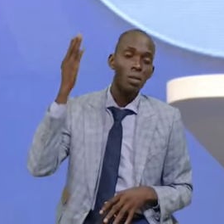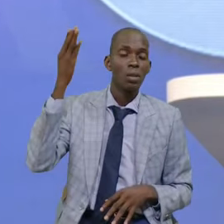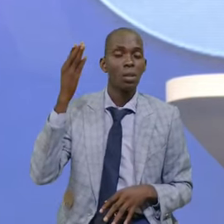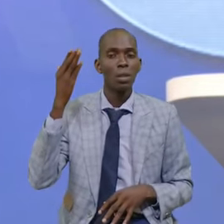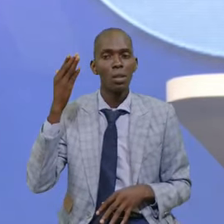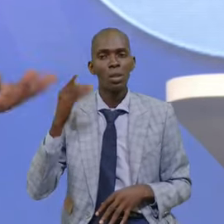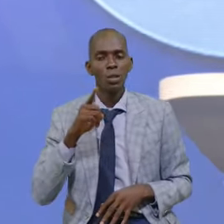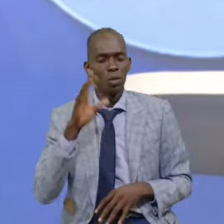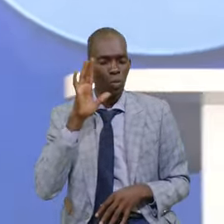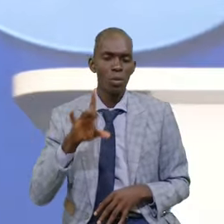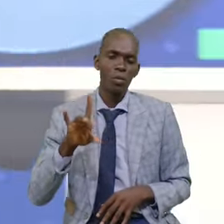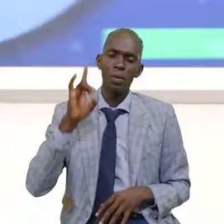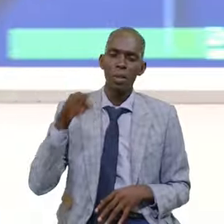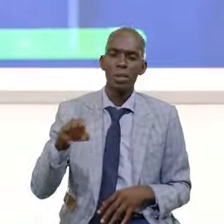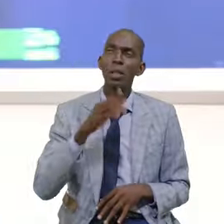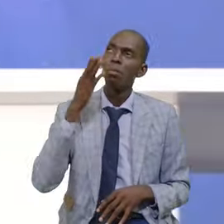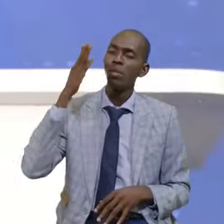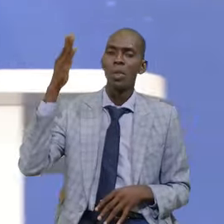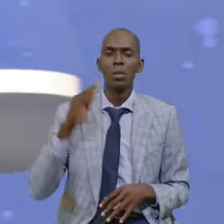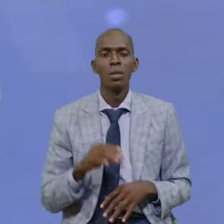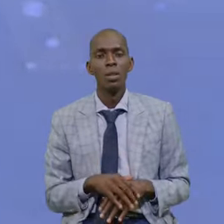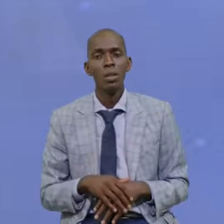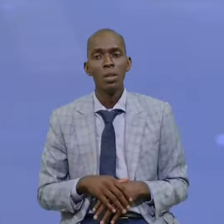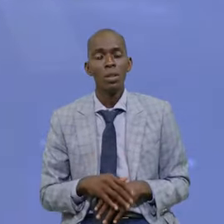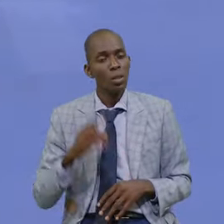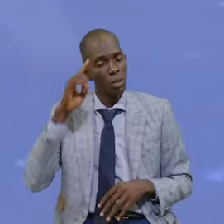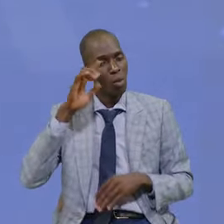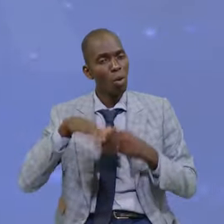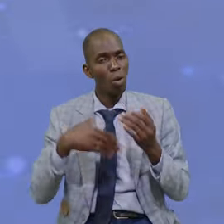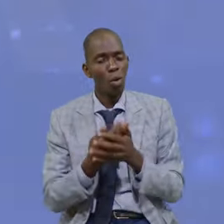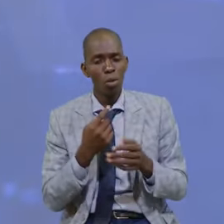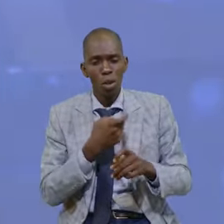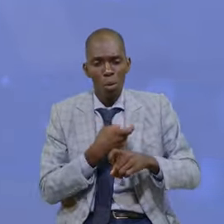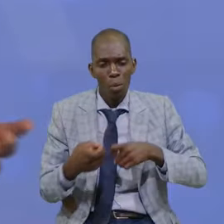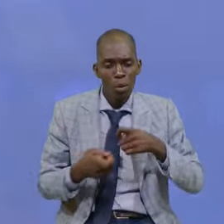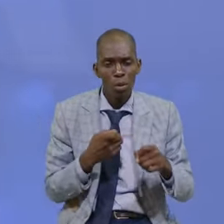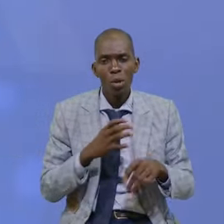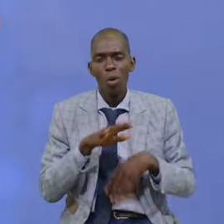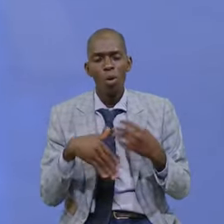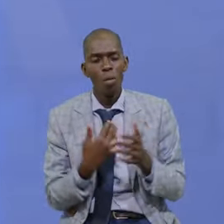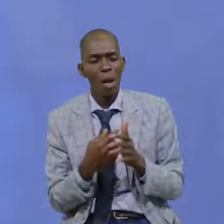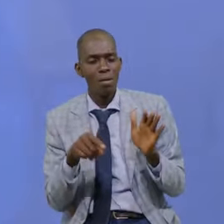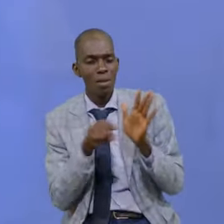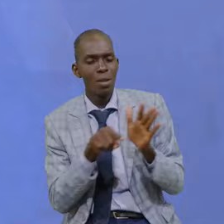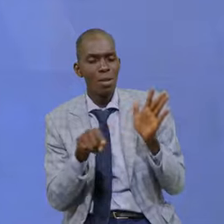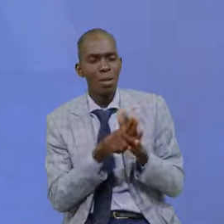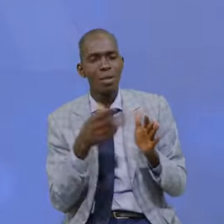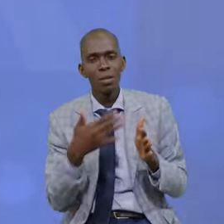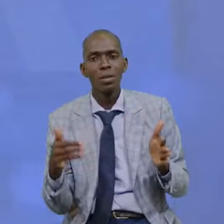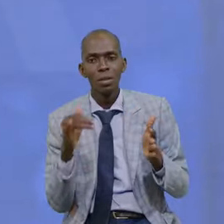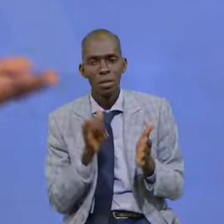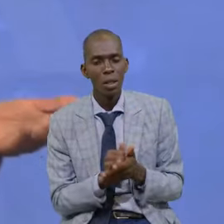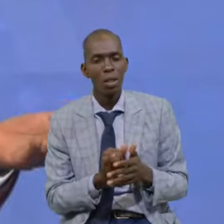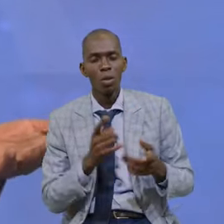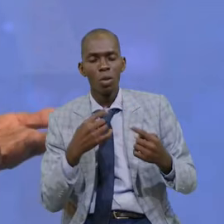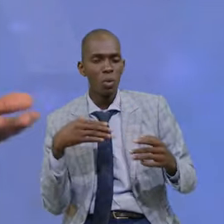you'll find them. You'll think all the persecution and all the negative things that blew against our